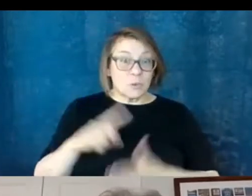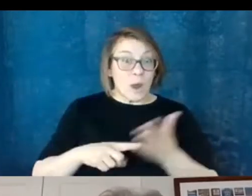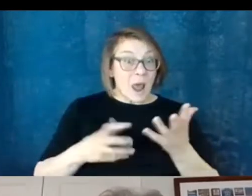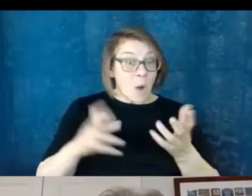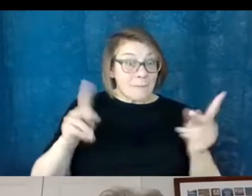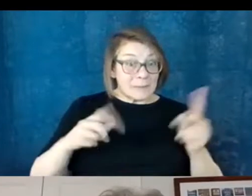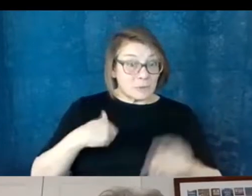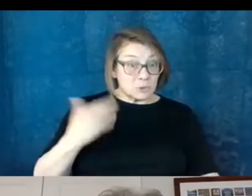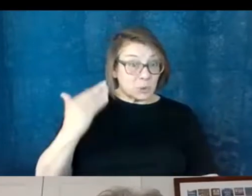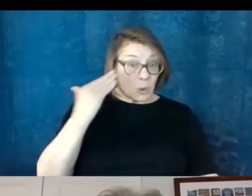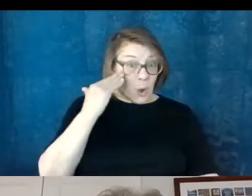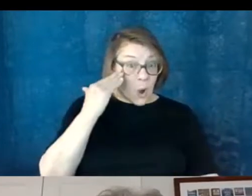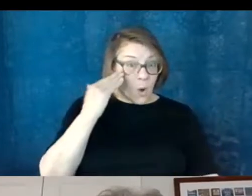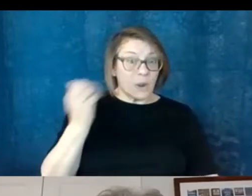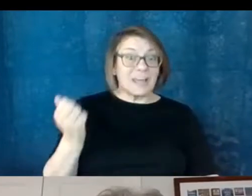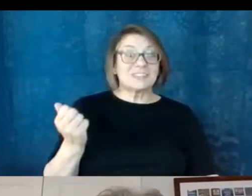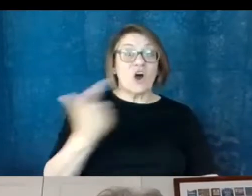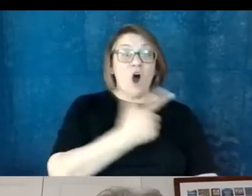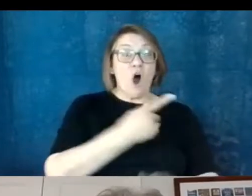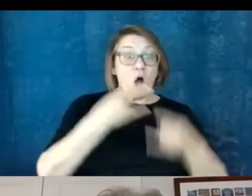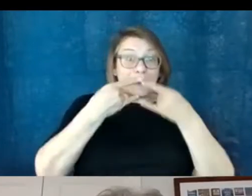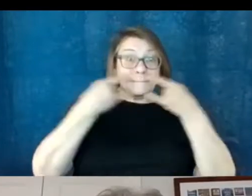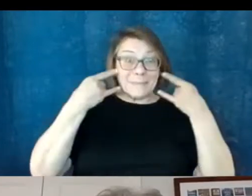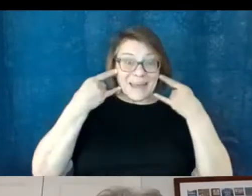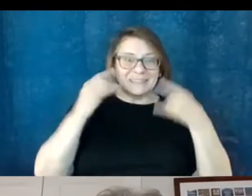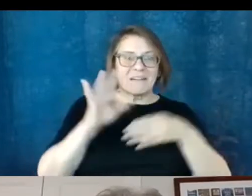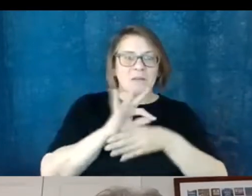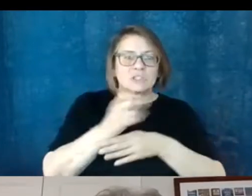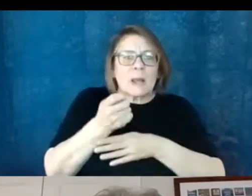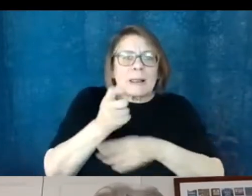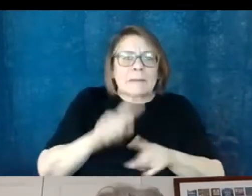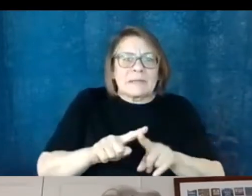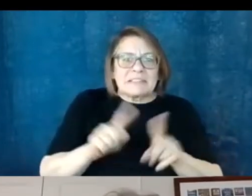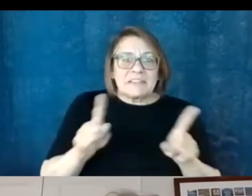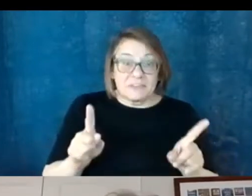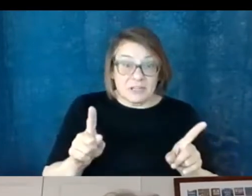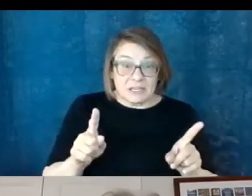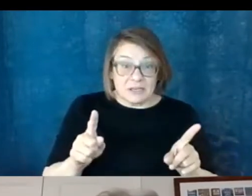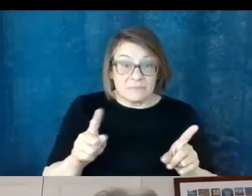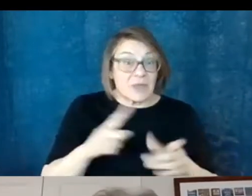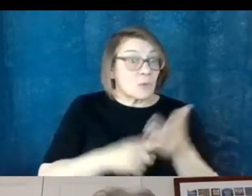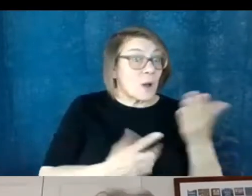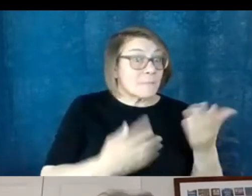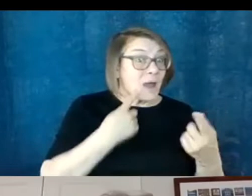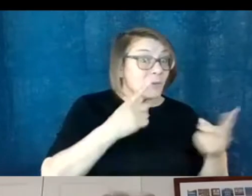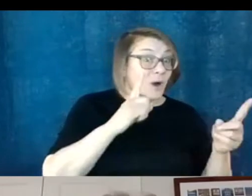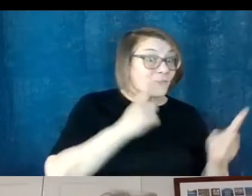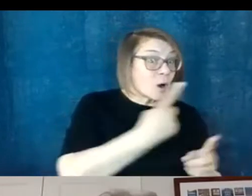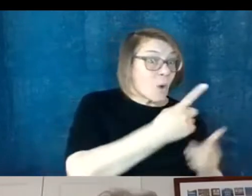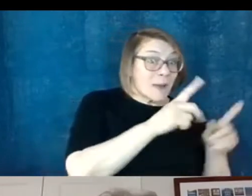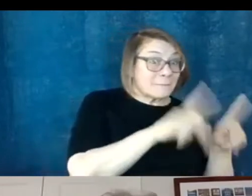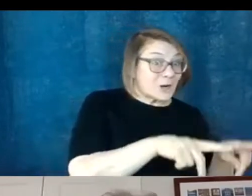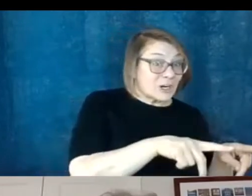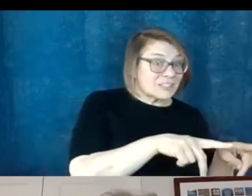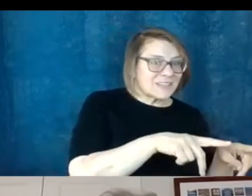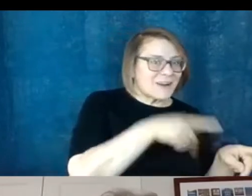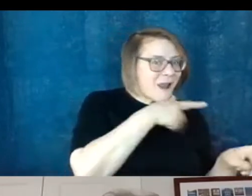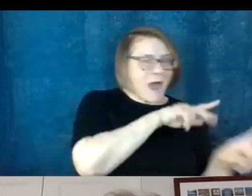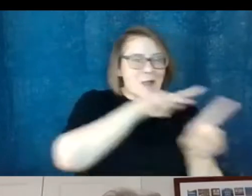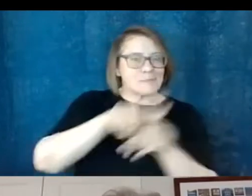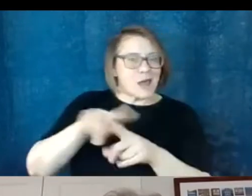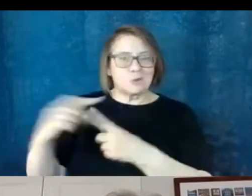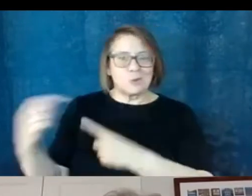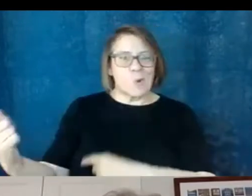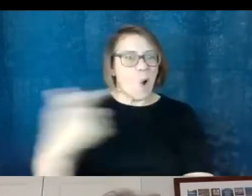know is that all masks function a little bit differently, and what may work for one person may not work